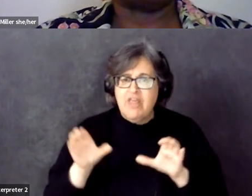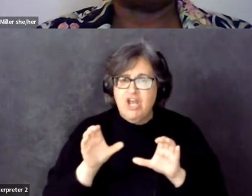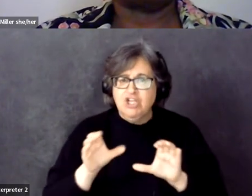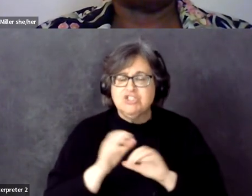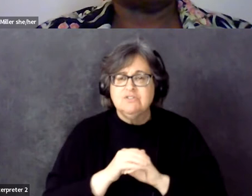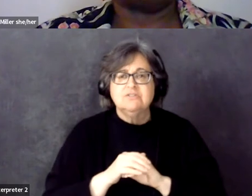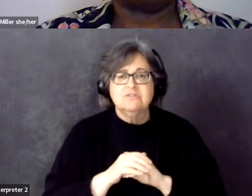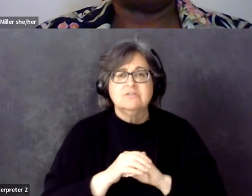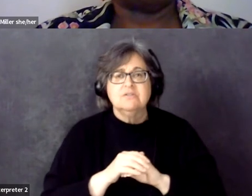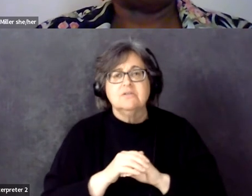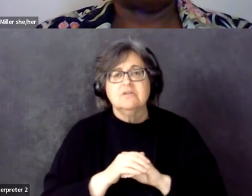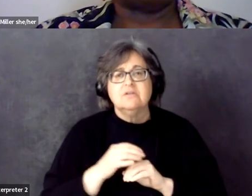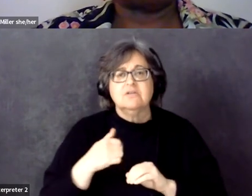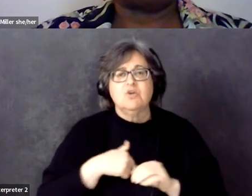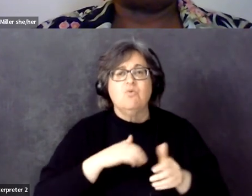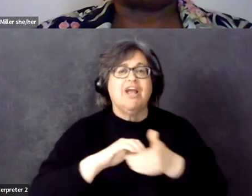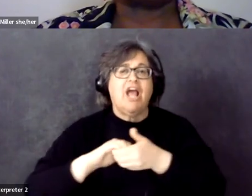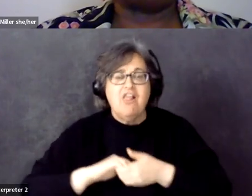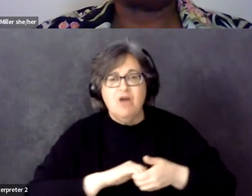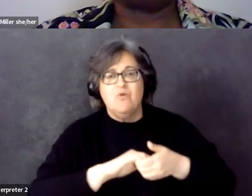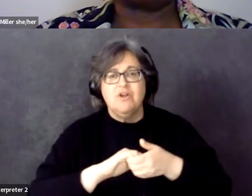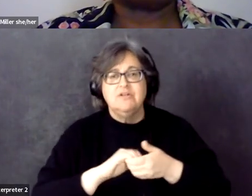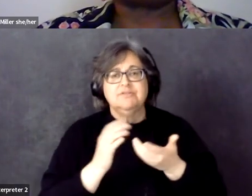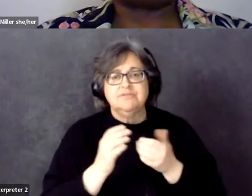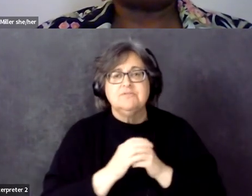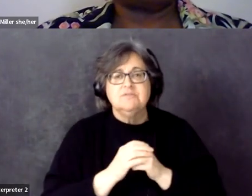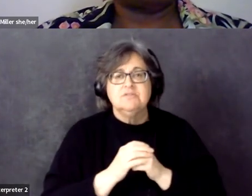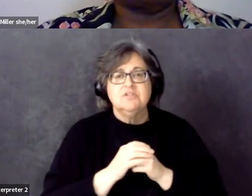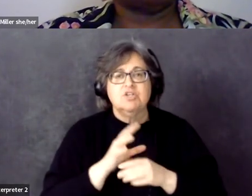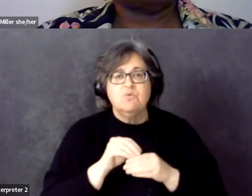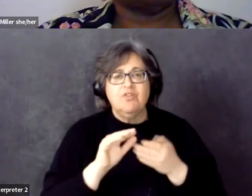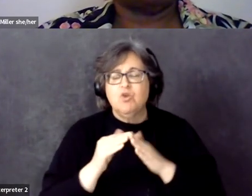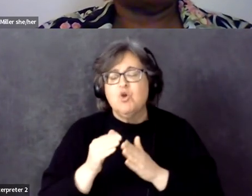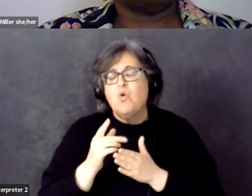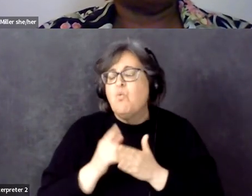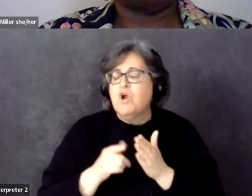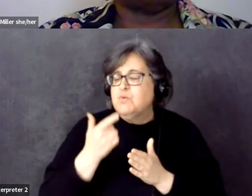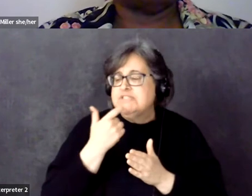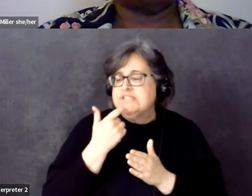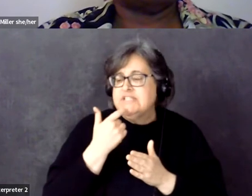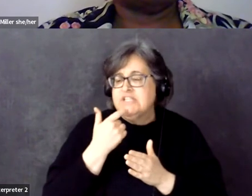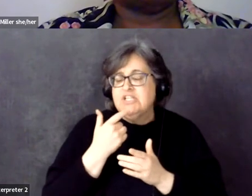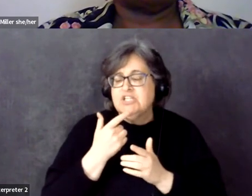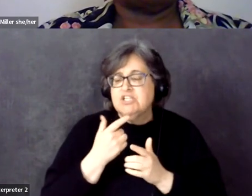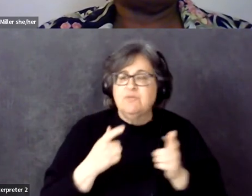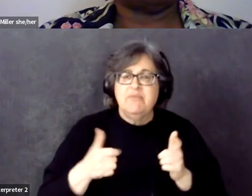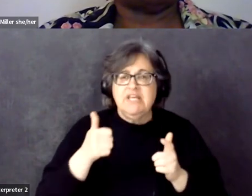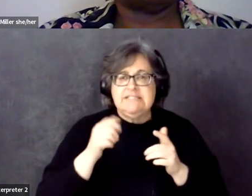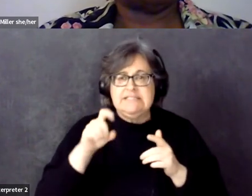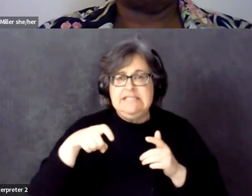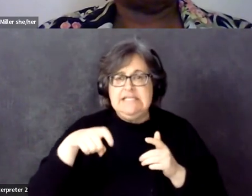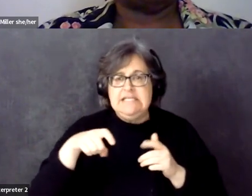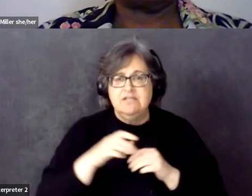that we've collaborated on in the communities, what would you say is the greatest need